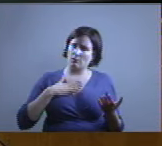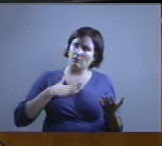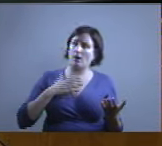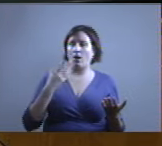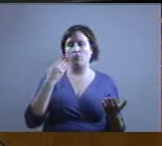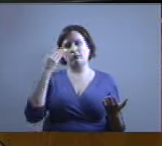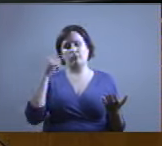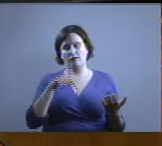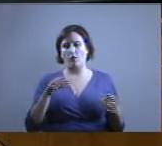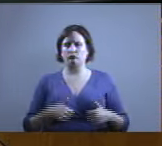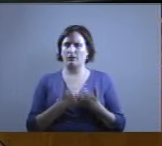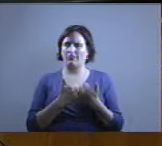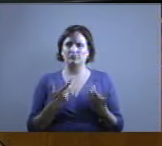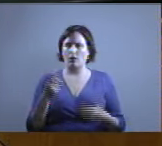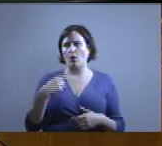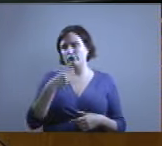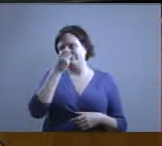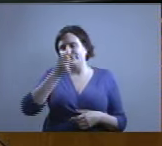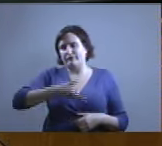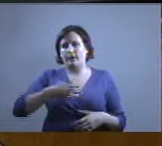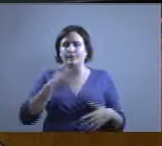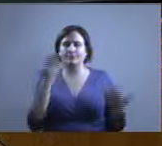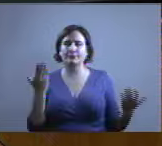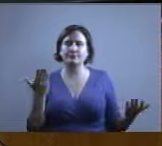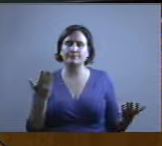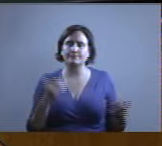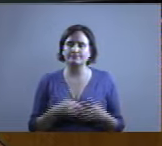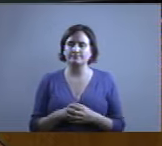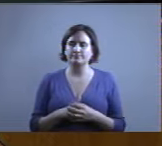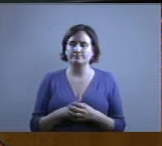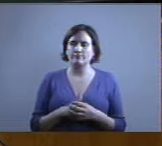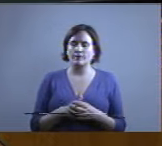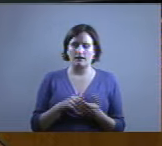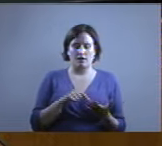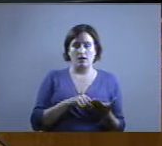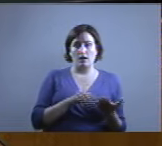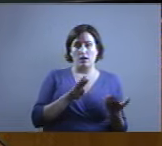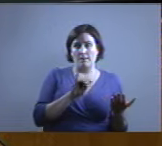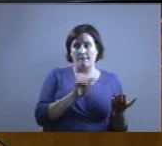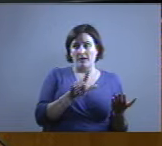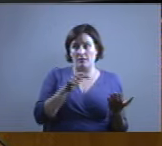or they just don't care. The proposed stick in the bill,